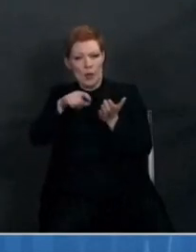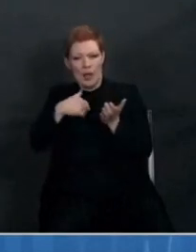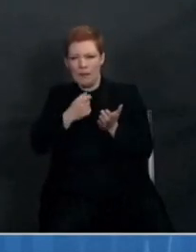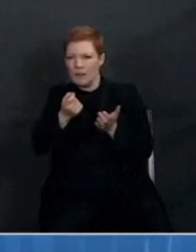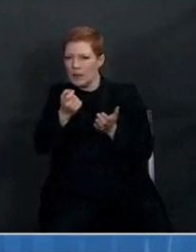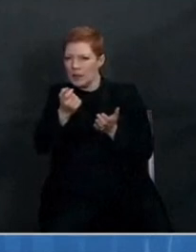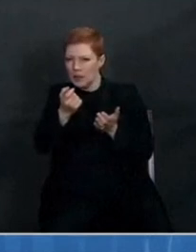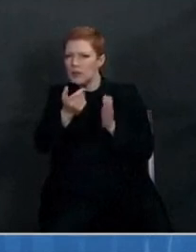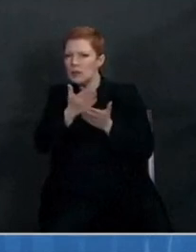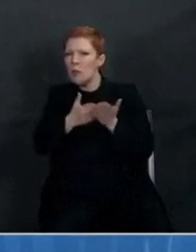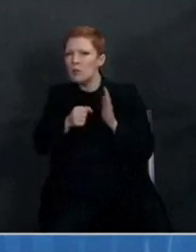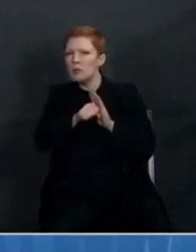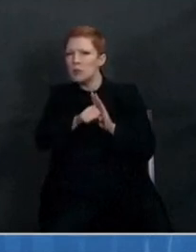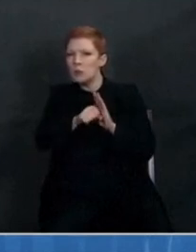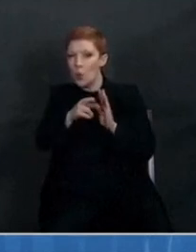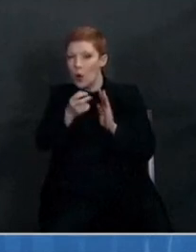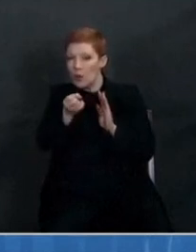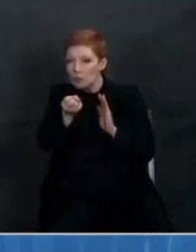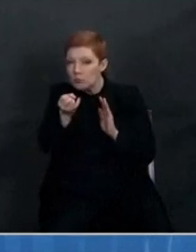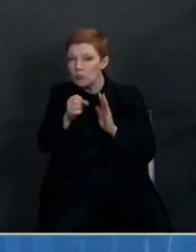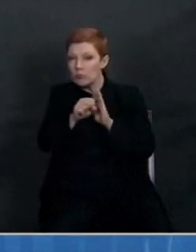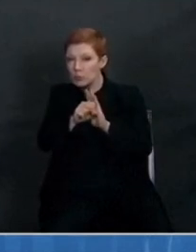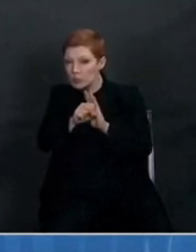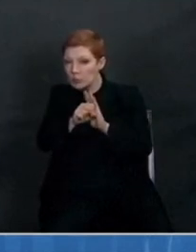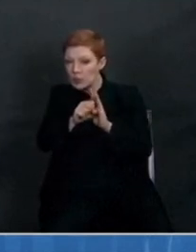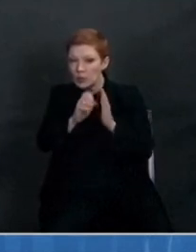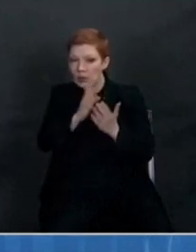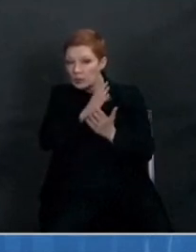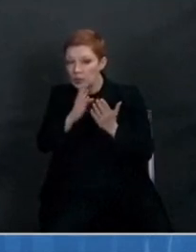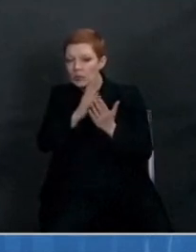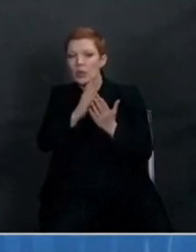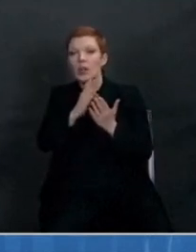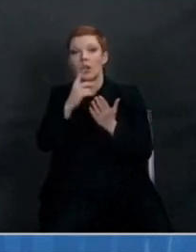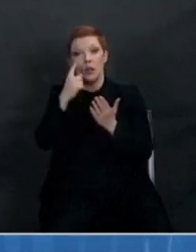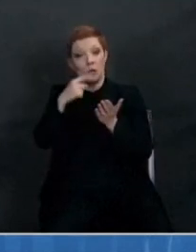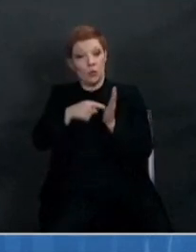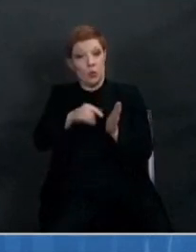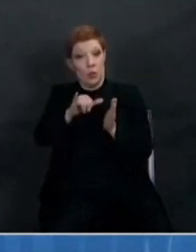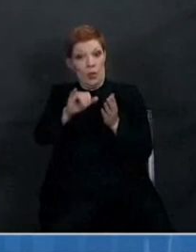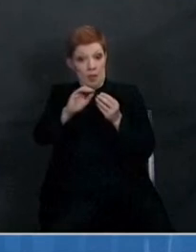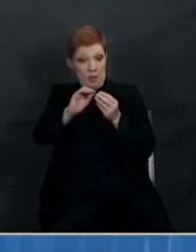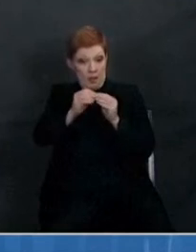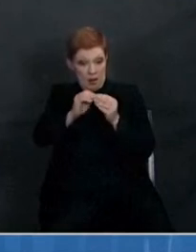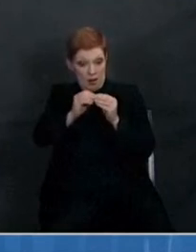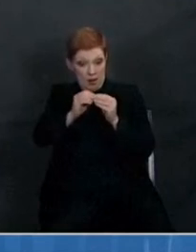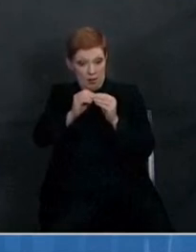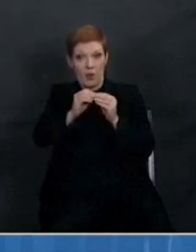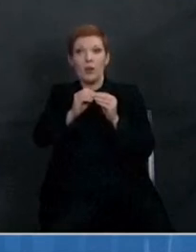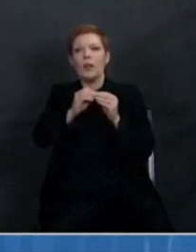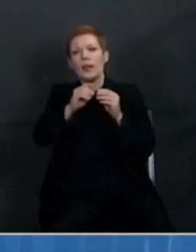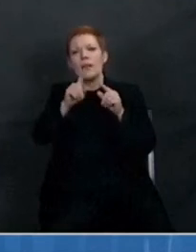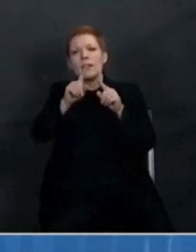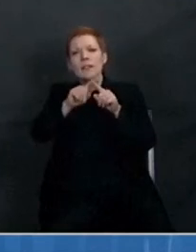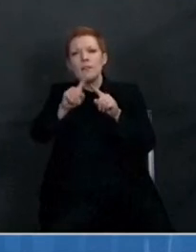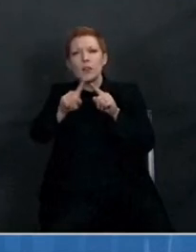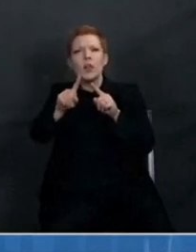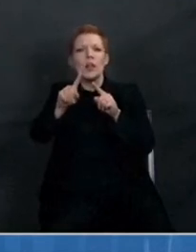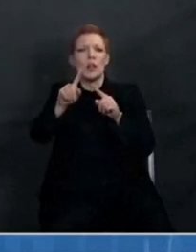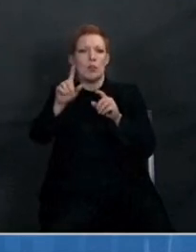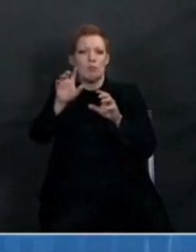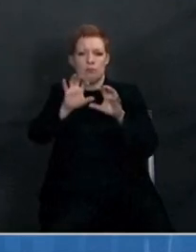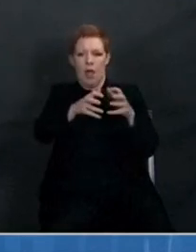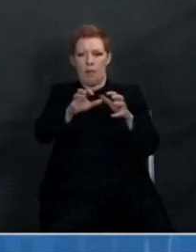as you see when we advance into the next slide, a big problem with our cases data is the denominator reflects different factors in different populations. And